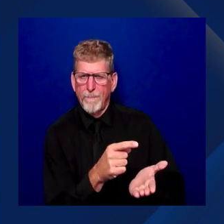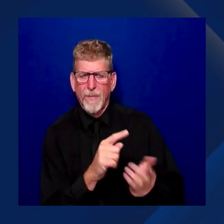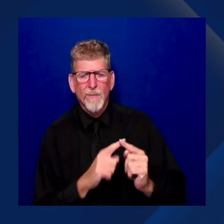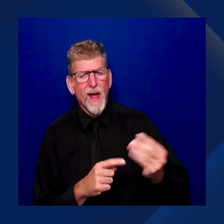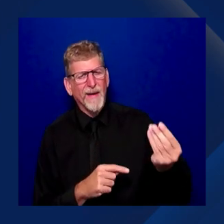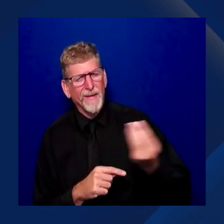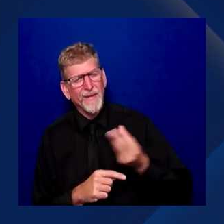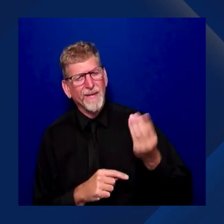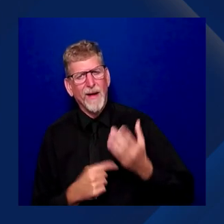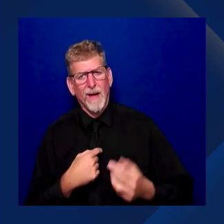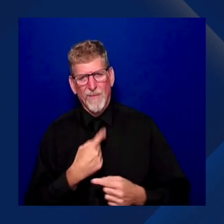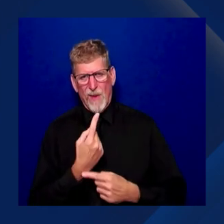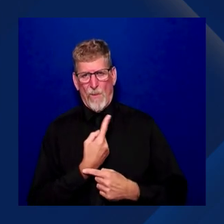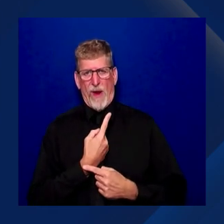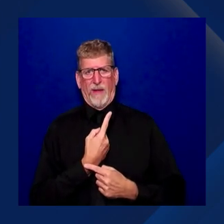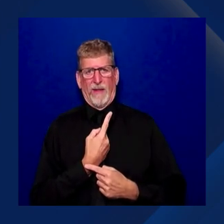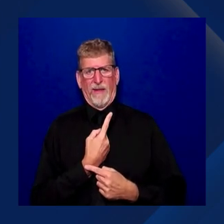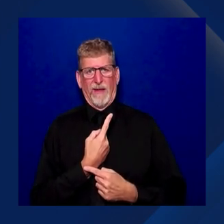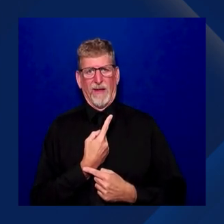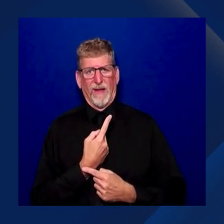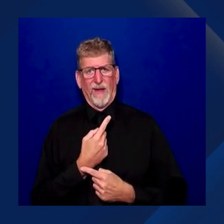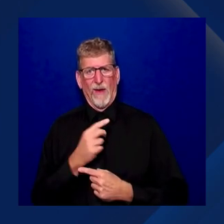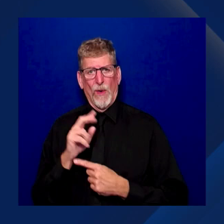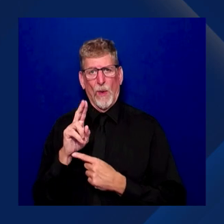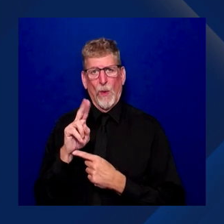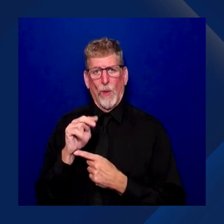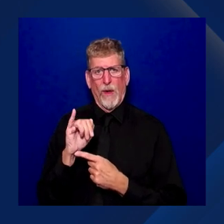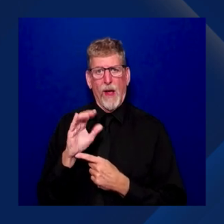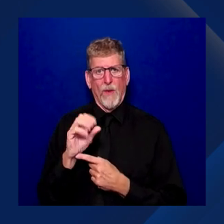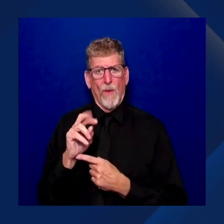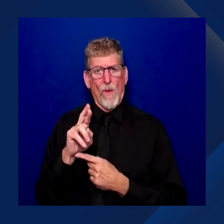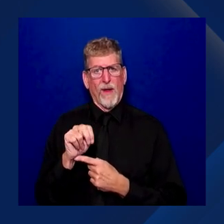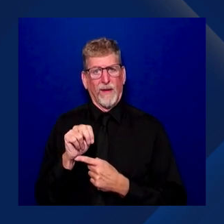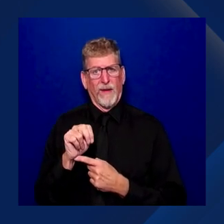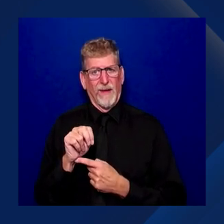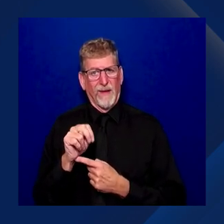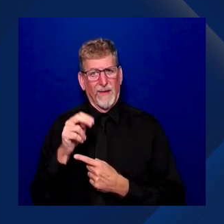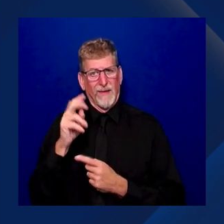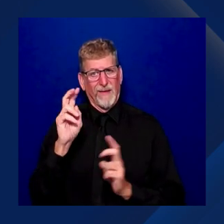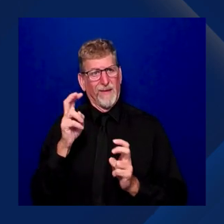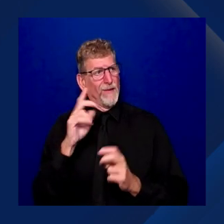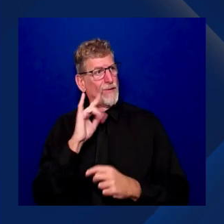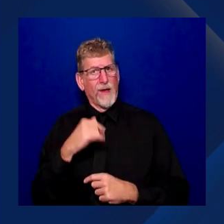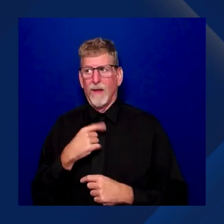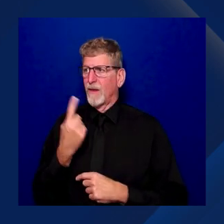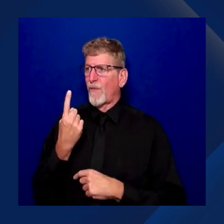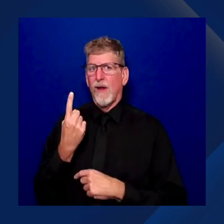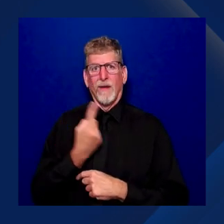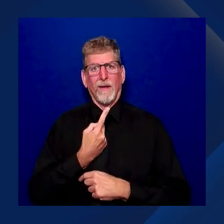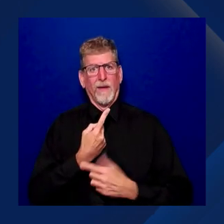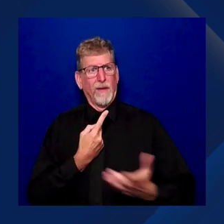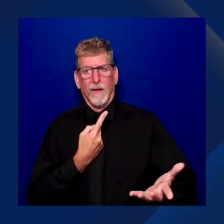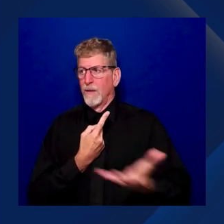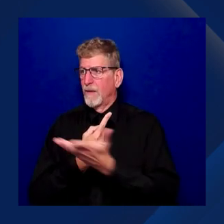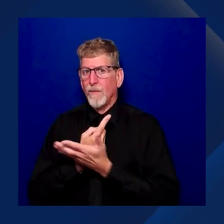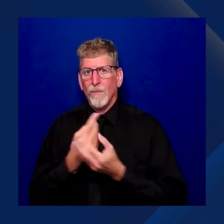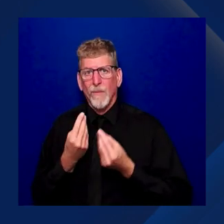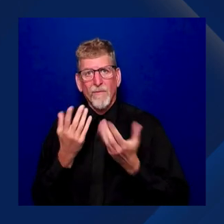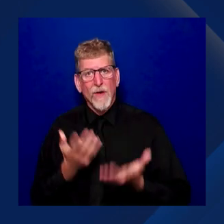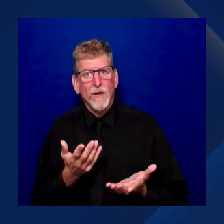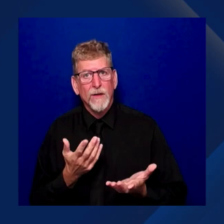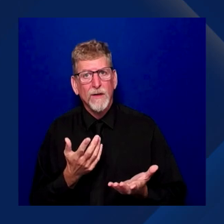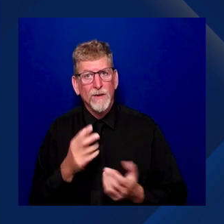so few Black providers. In fact, in 2018, the American Association of Medical Colleges did a survey of